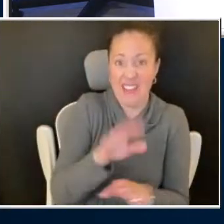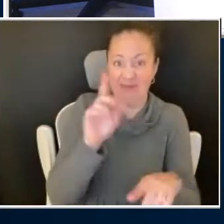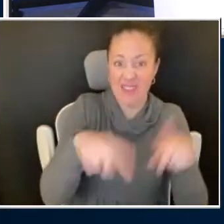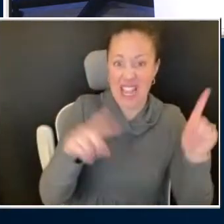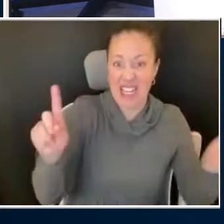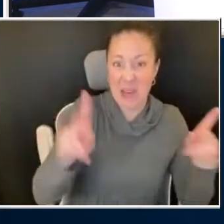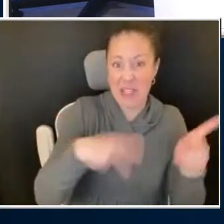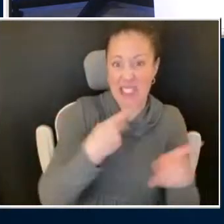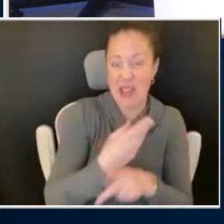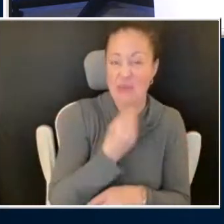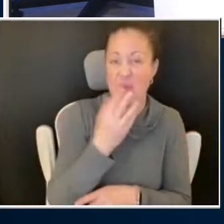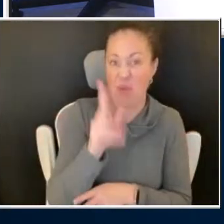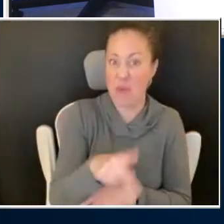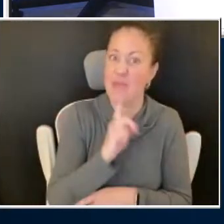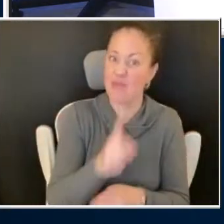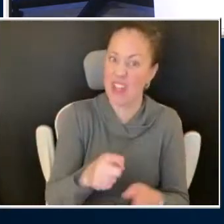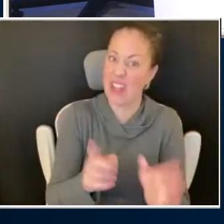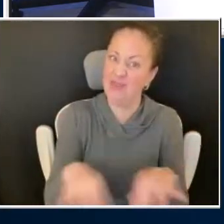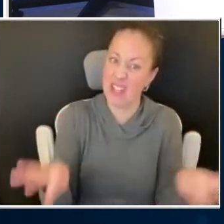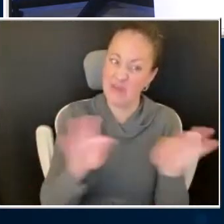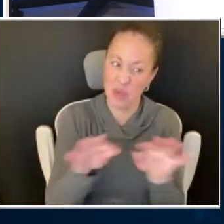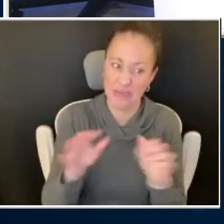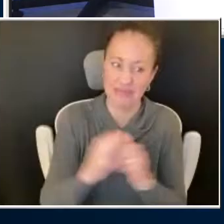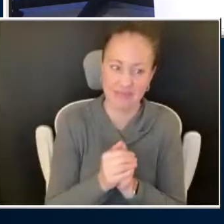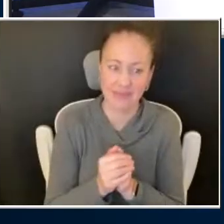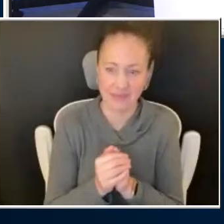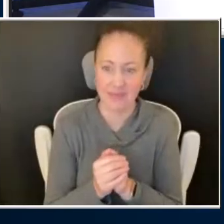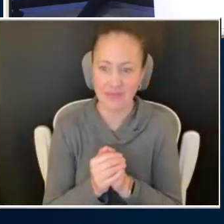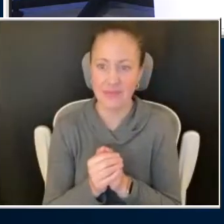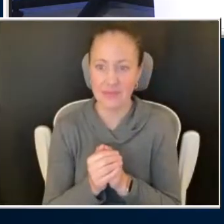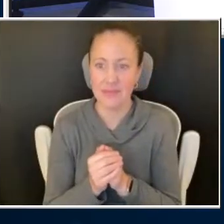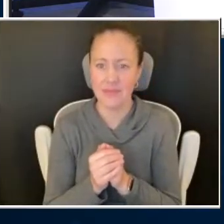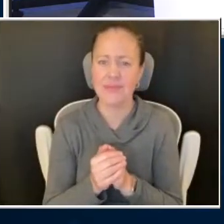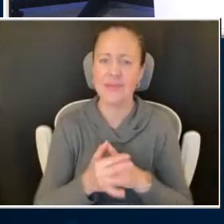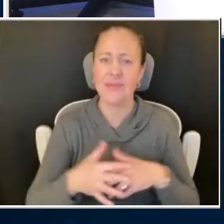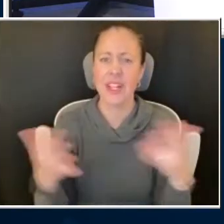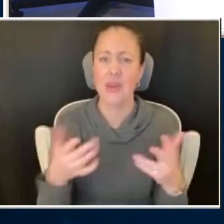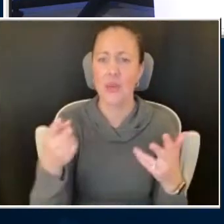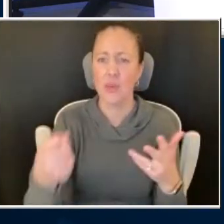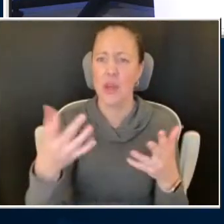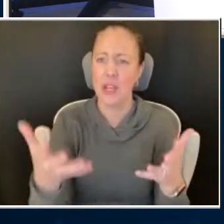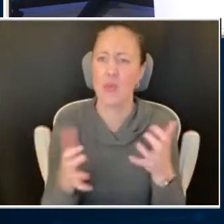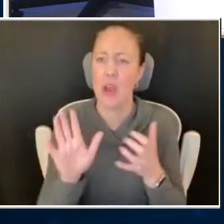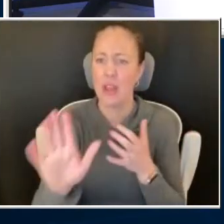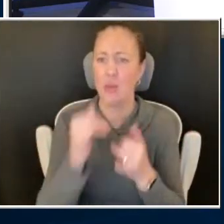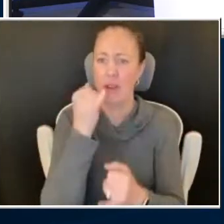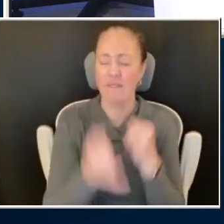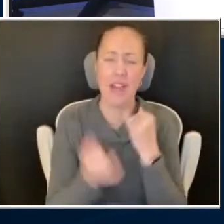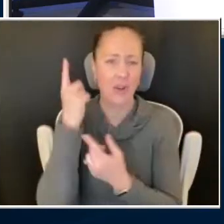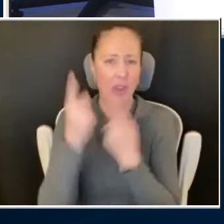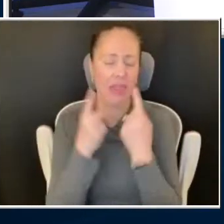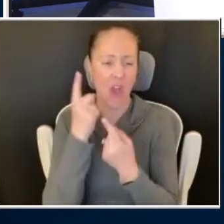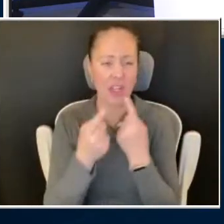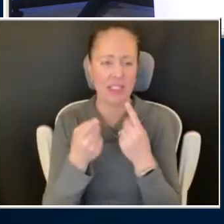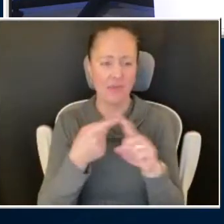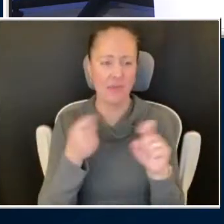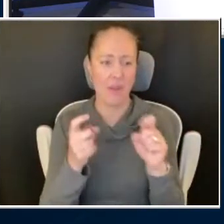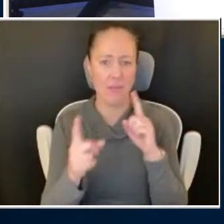Dr. Vopat, just on that note, what do you want the big takeaway from this conversation to be today?